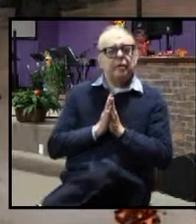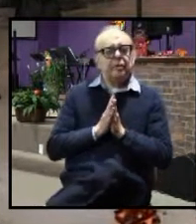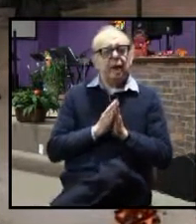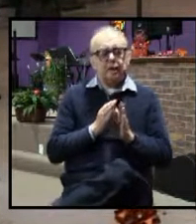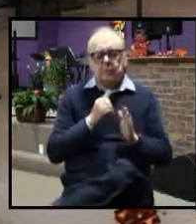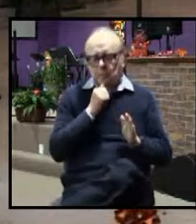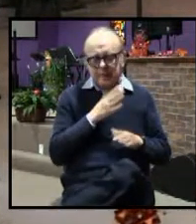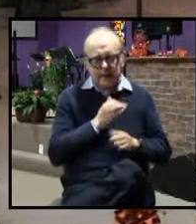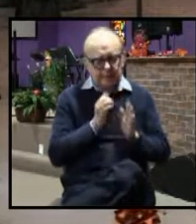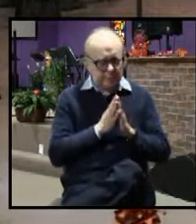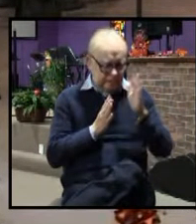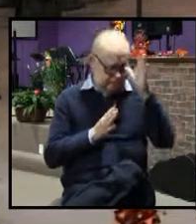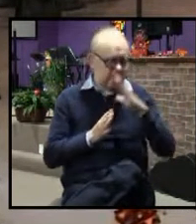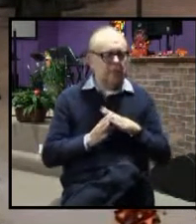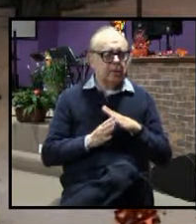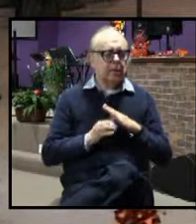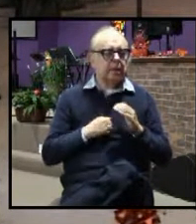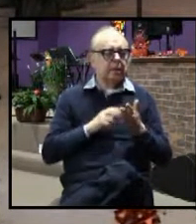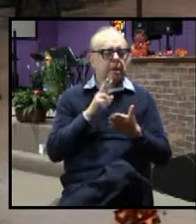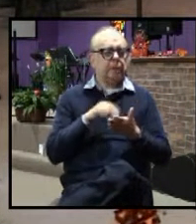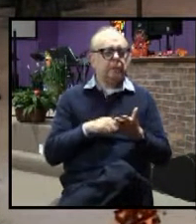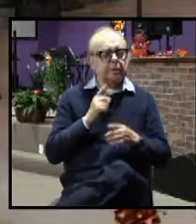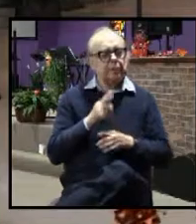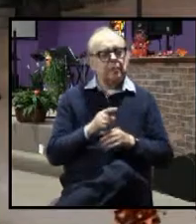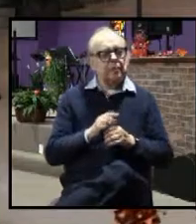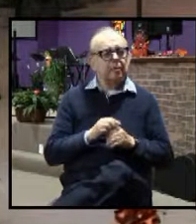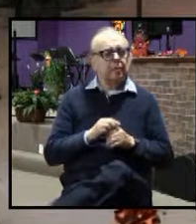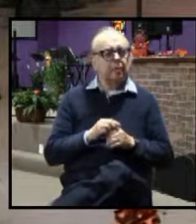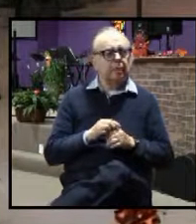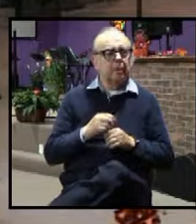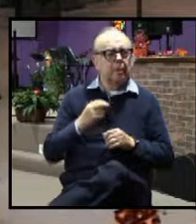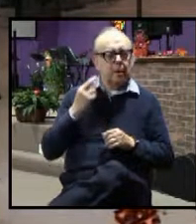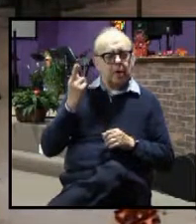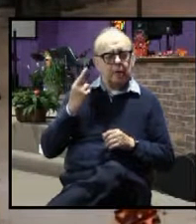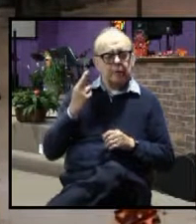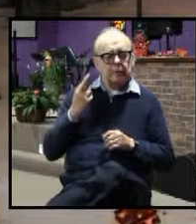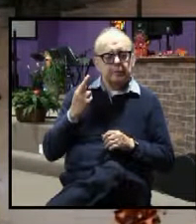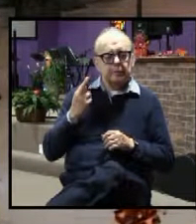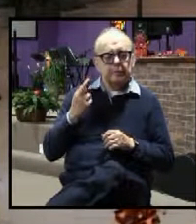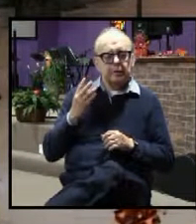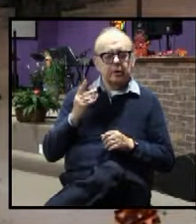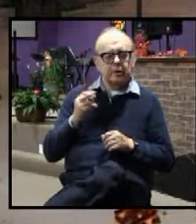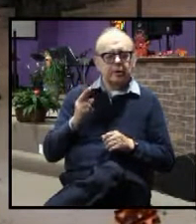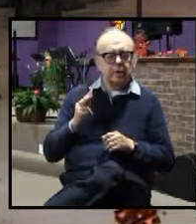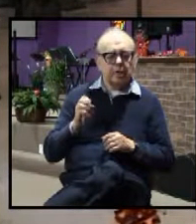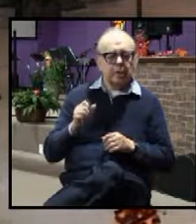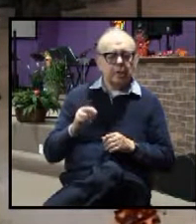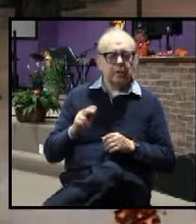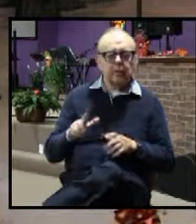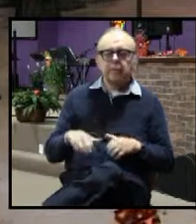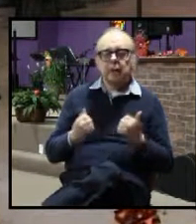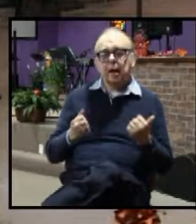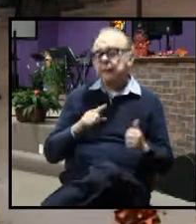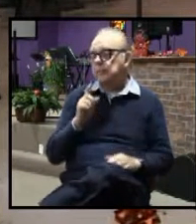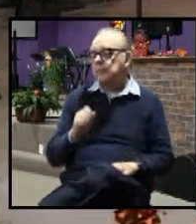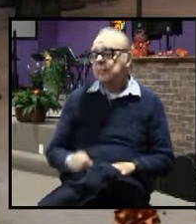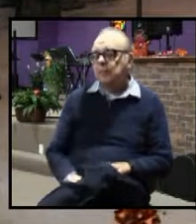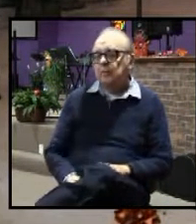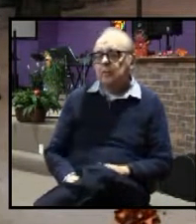asked him this question: can I read you the purpose-driven life?